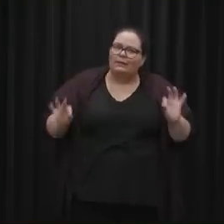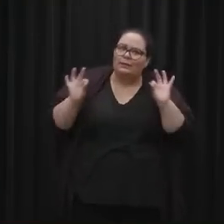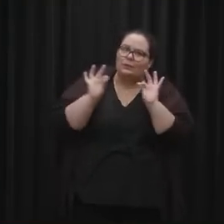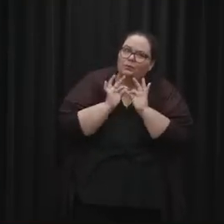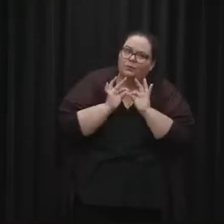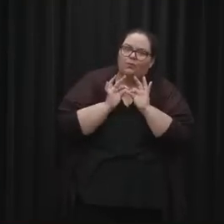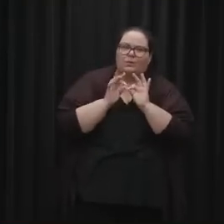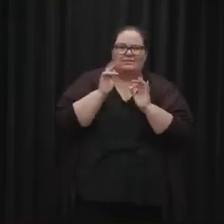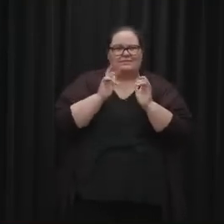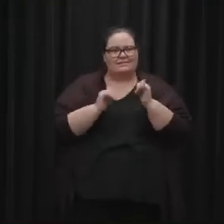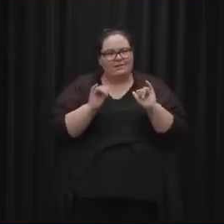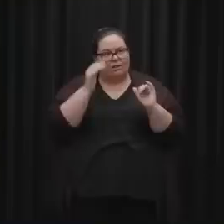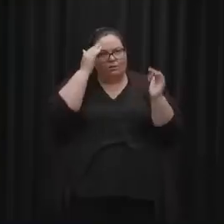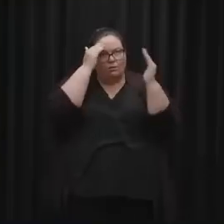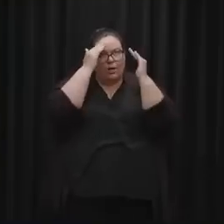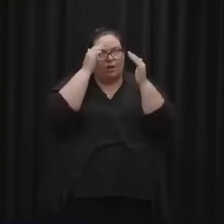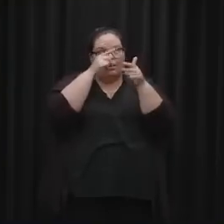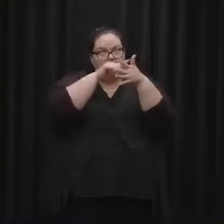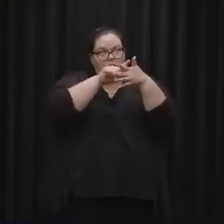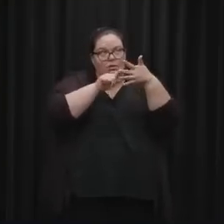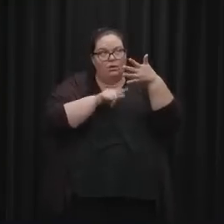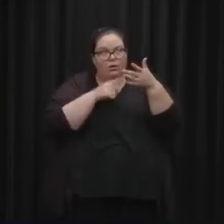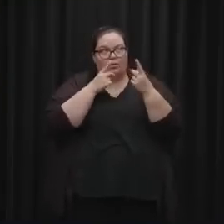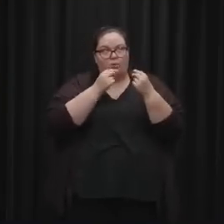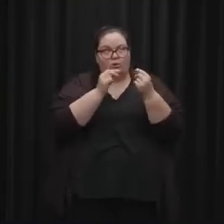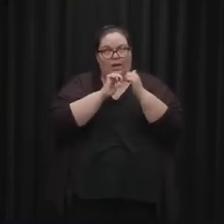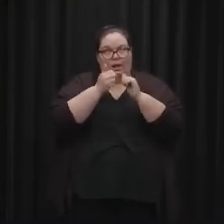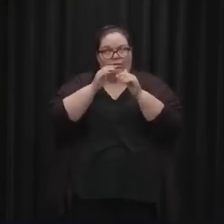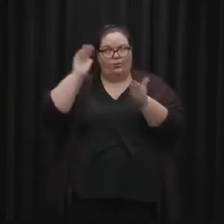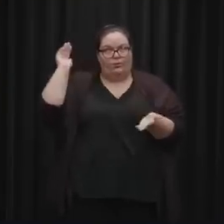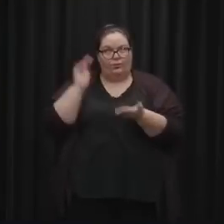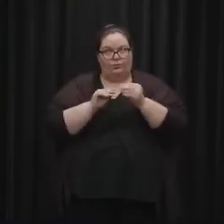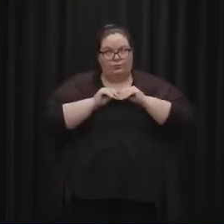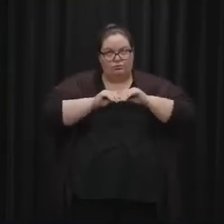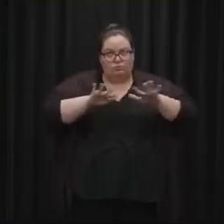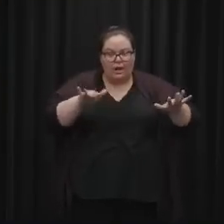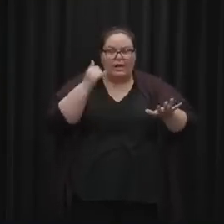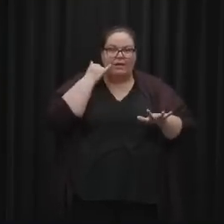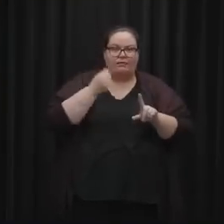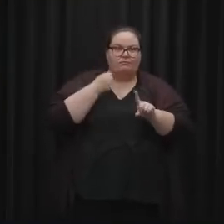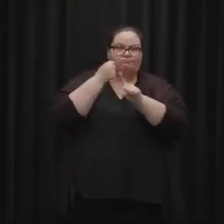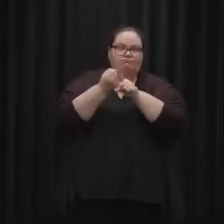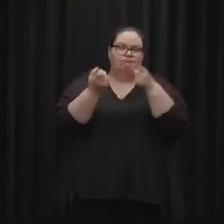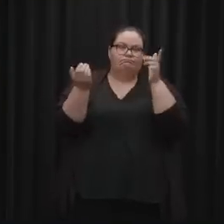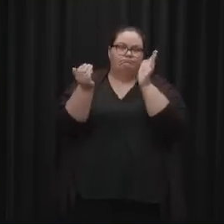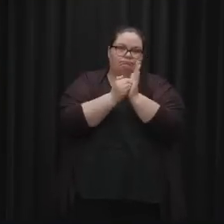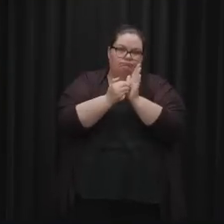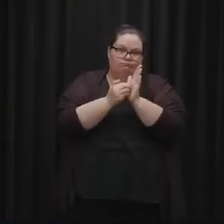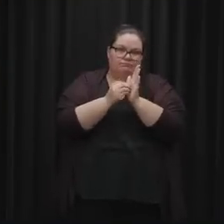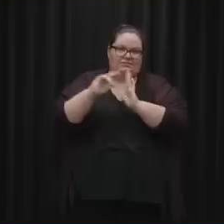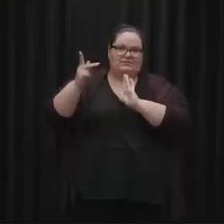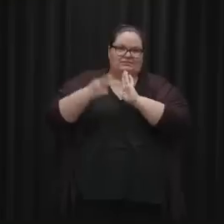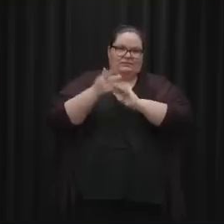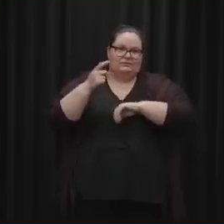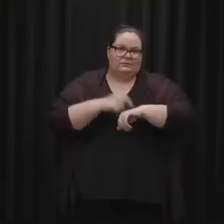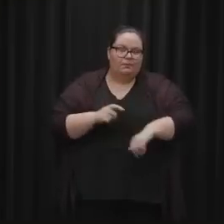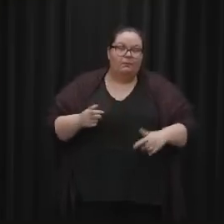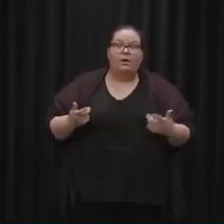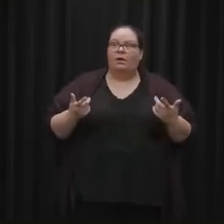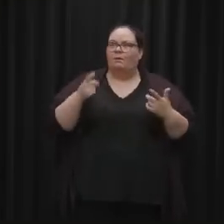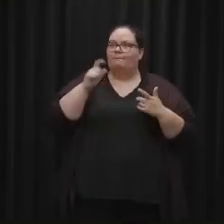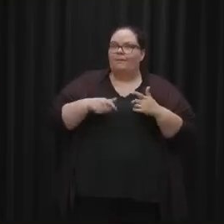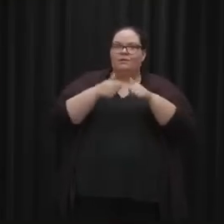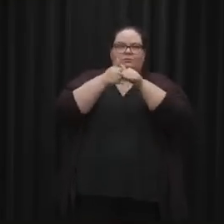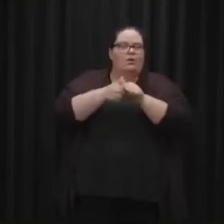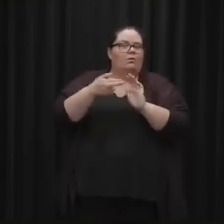that we continue to be mindful of these actions that we can take to slow the spread of infection in advance of the second wave. We must incorporate these public